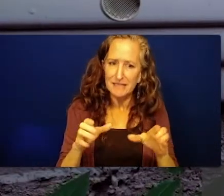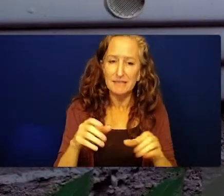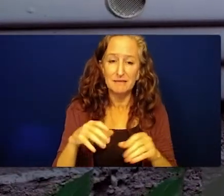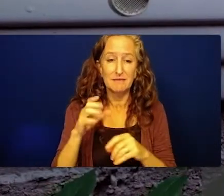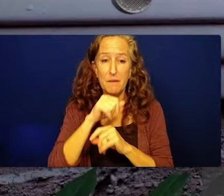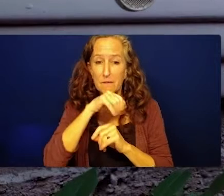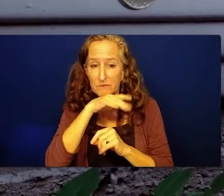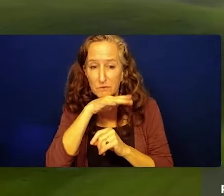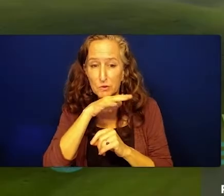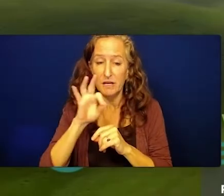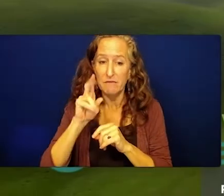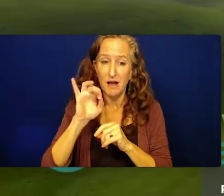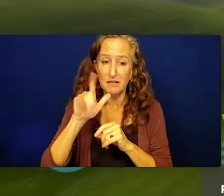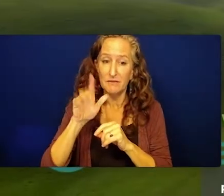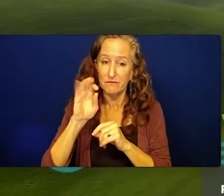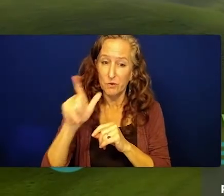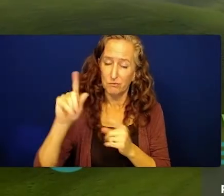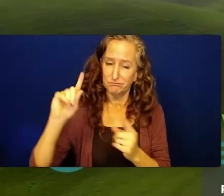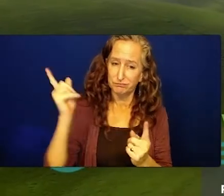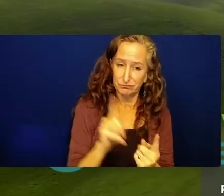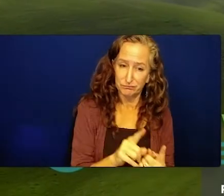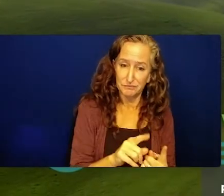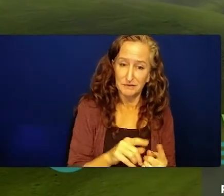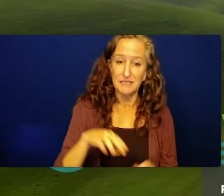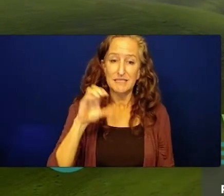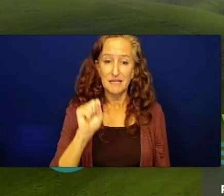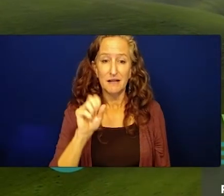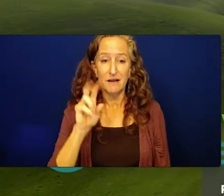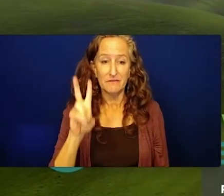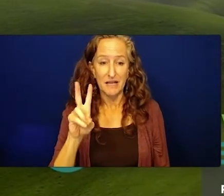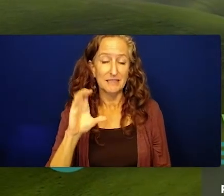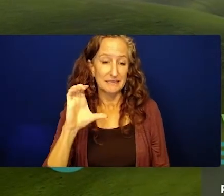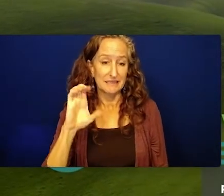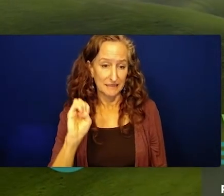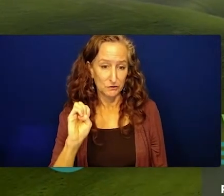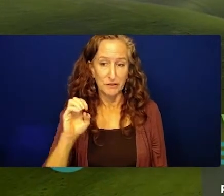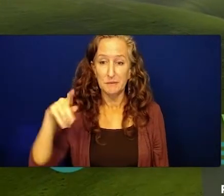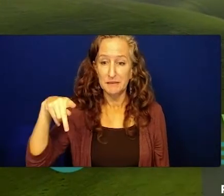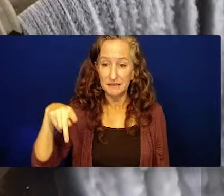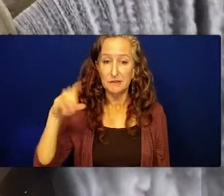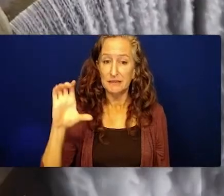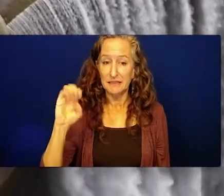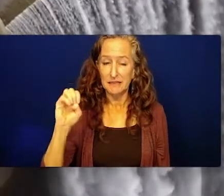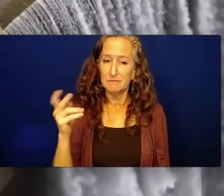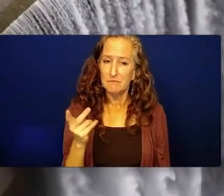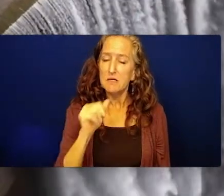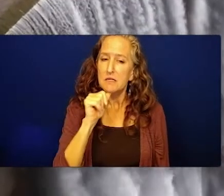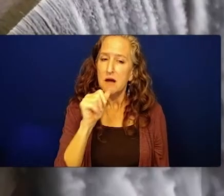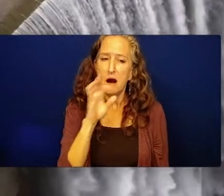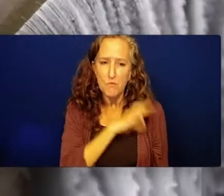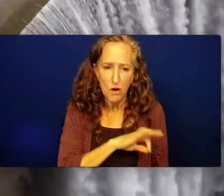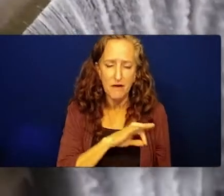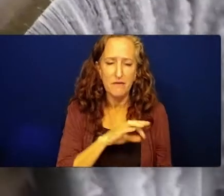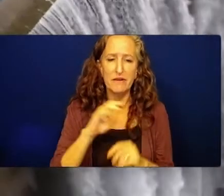polluting fossil fuels. Silicon Valley Clean Energy and Peninsula Clean Energy are not-for-profit, community choice